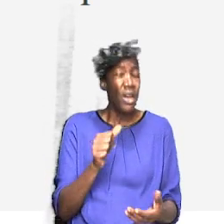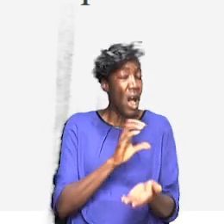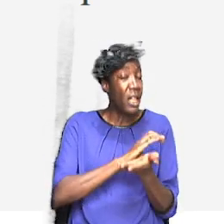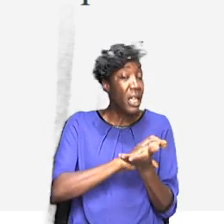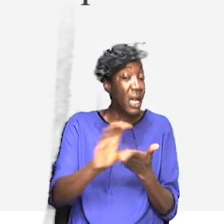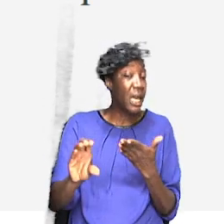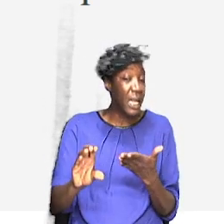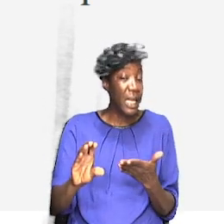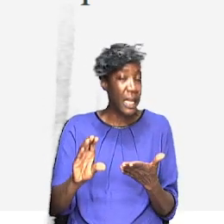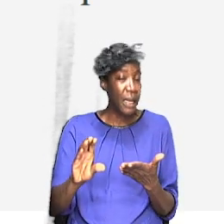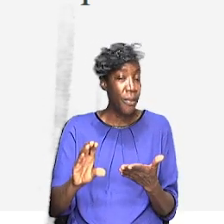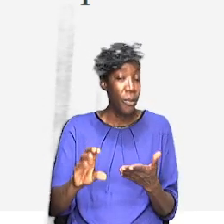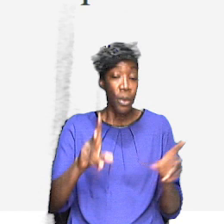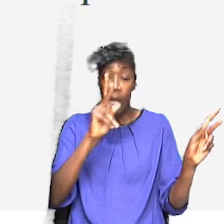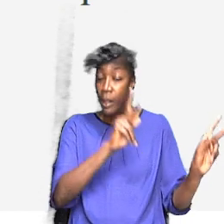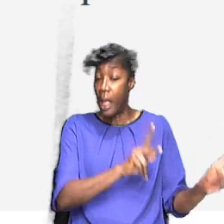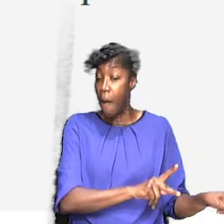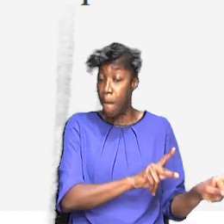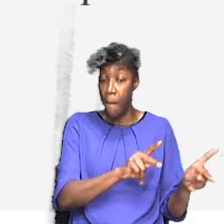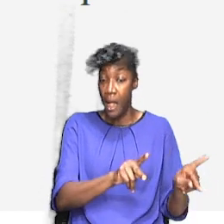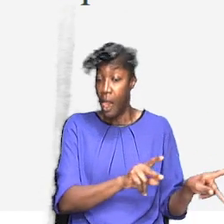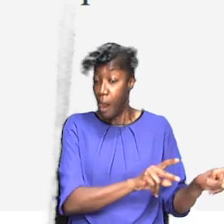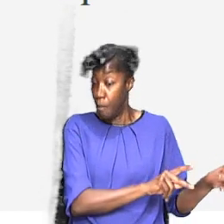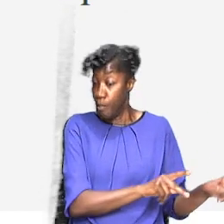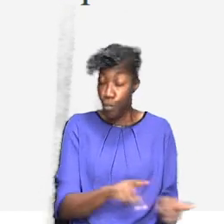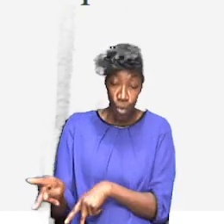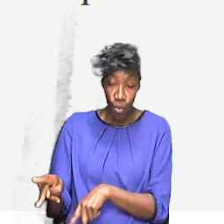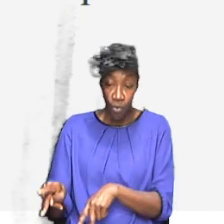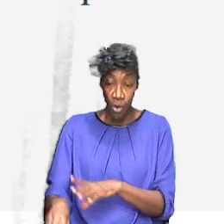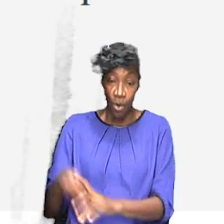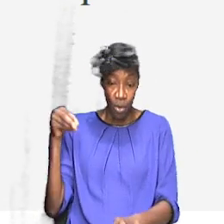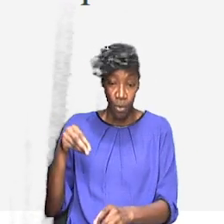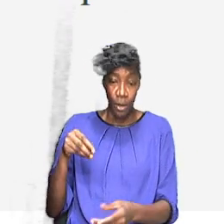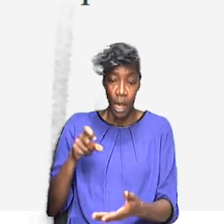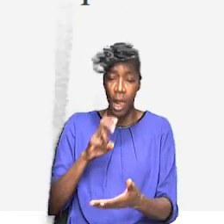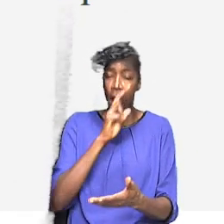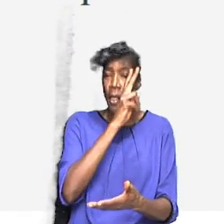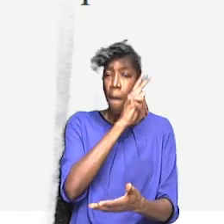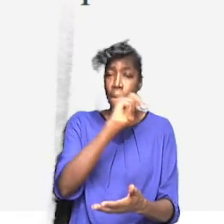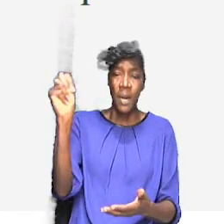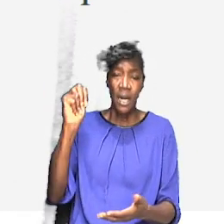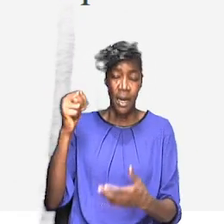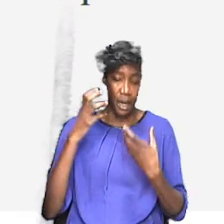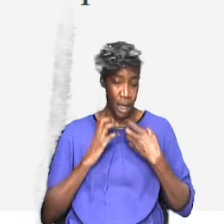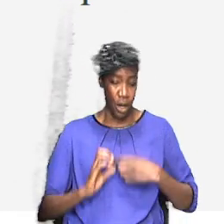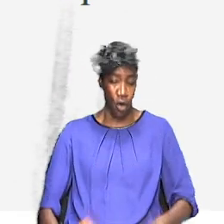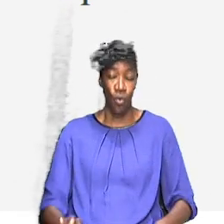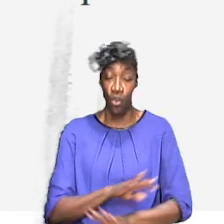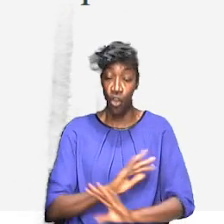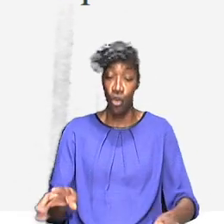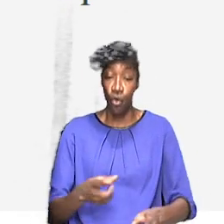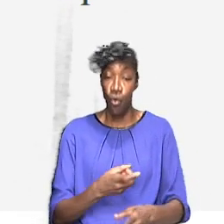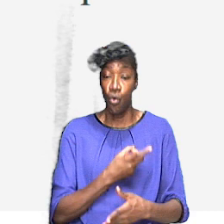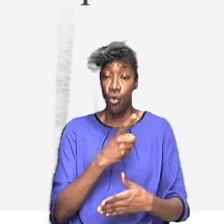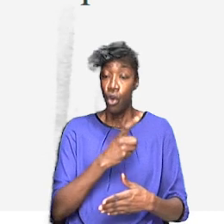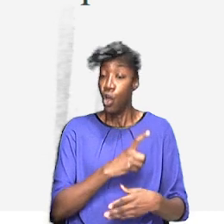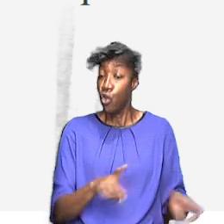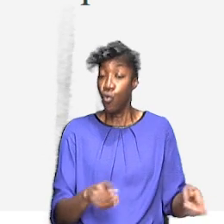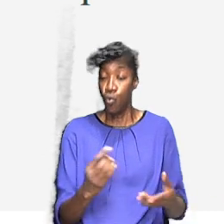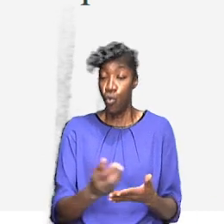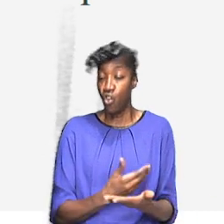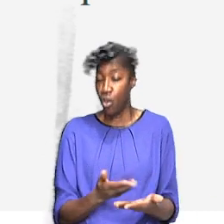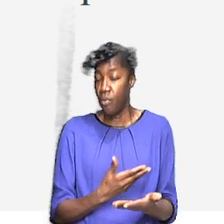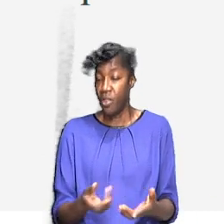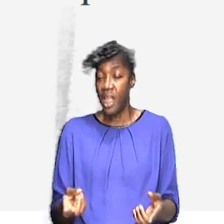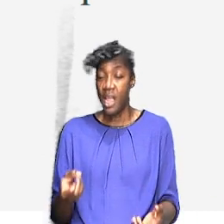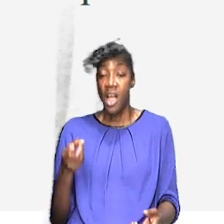example, they would have put you out. So if you burn the man clothes, for example, or you never did something right, they could have put you out and divorced you. Amen.